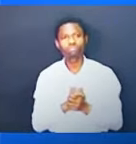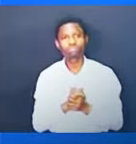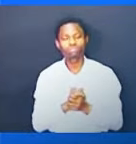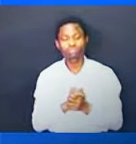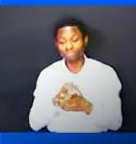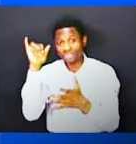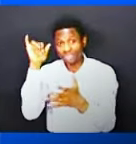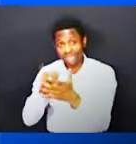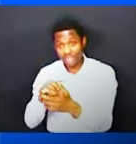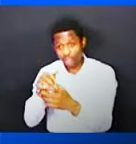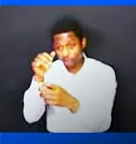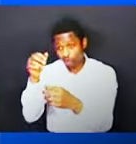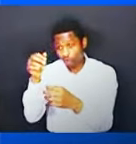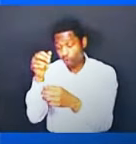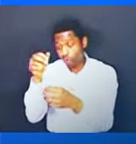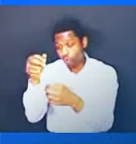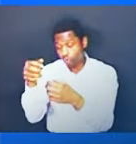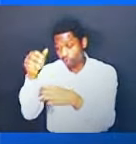we have